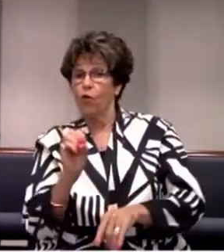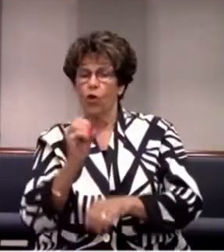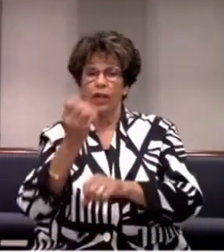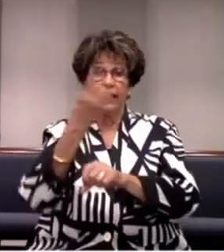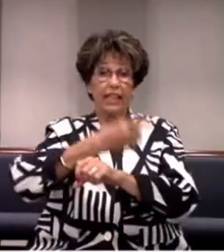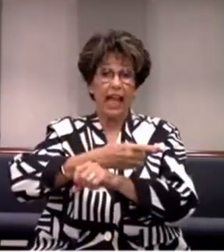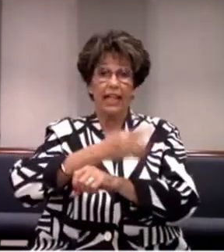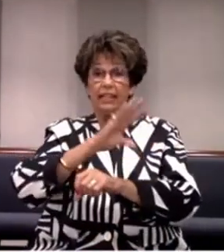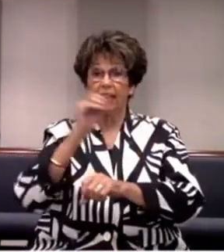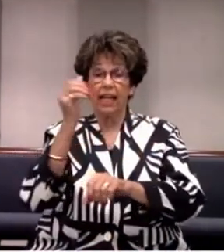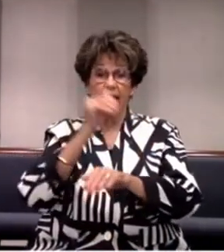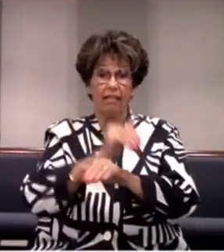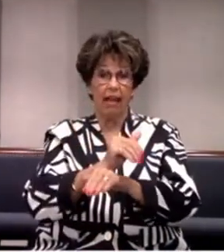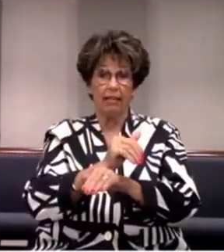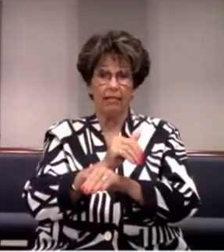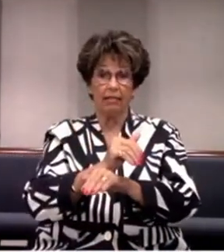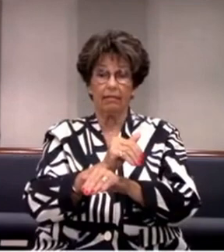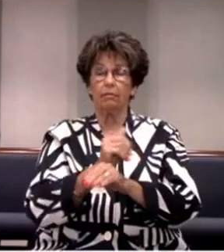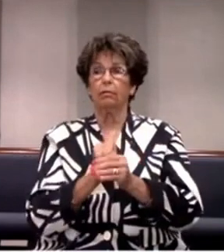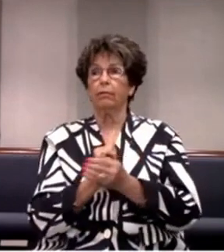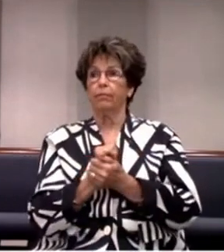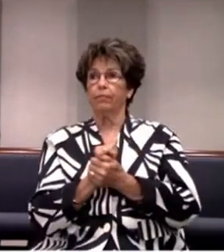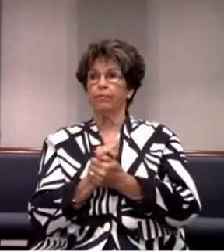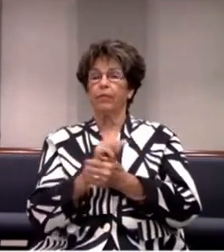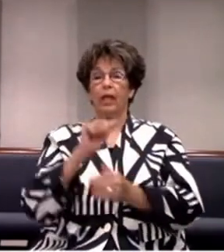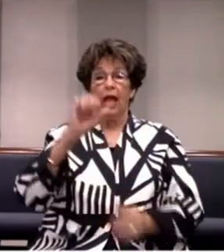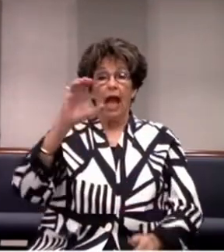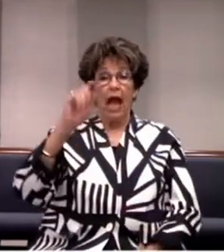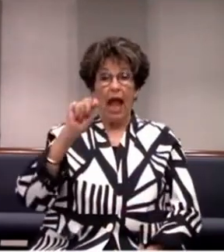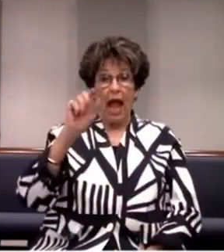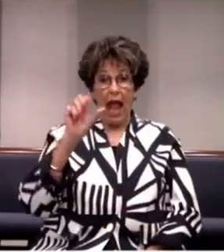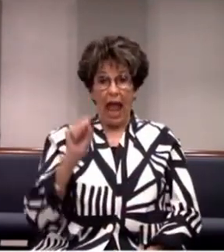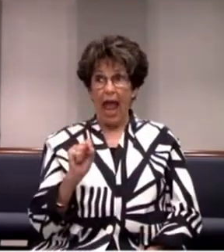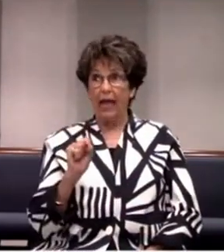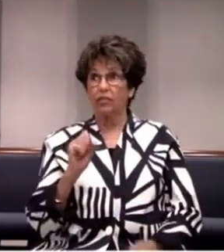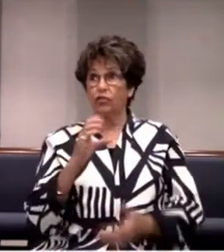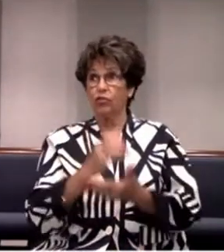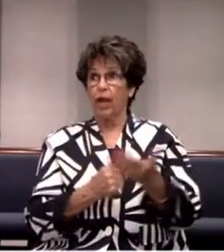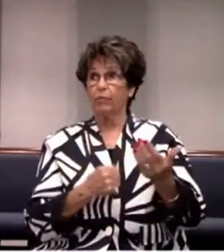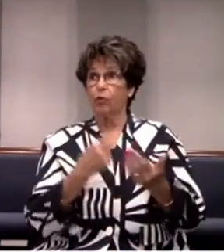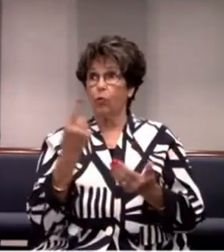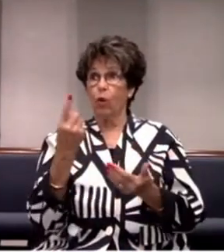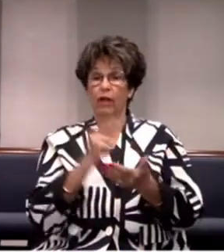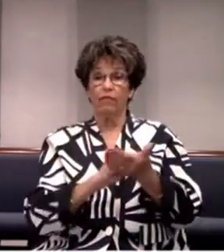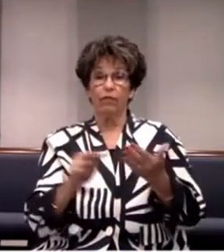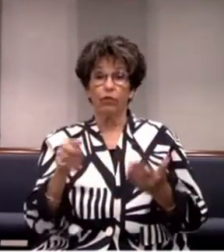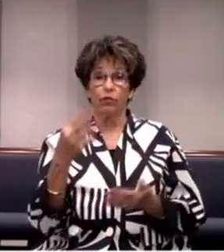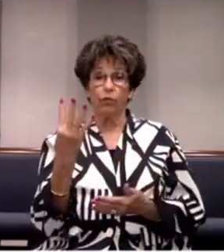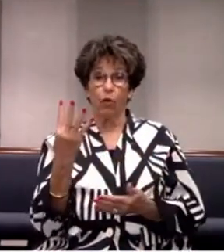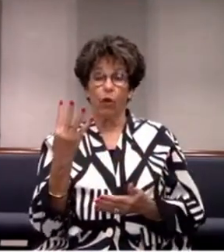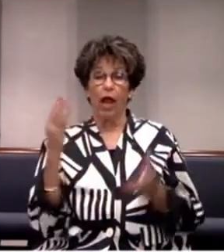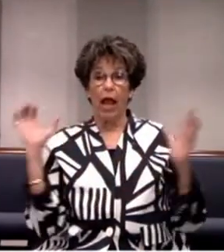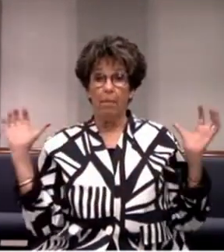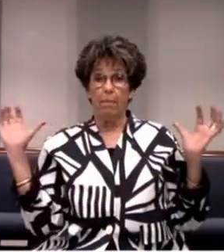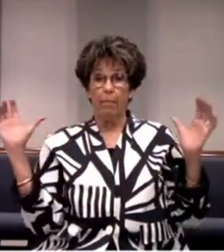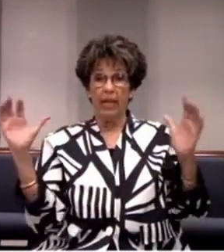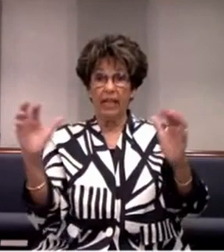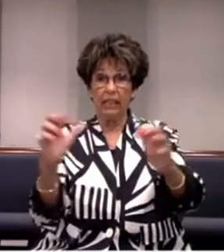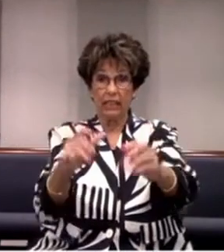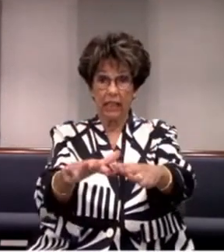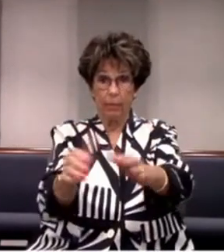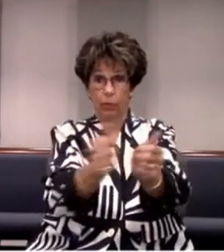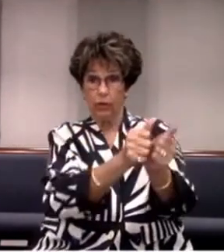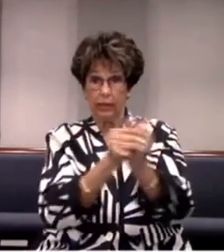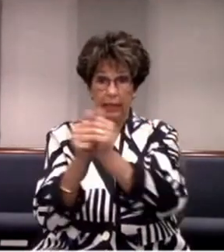1, verse number, we could go with verse number 4 for sake of time. And being assembled together with them,